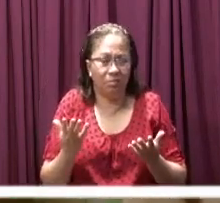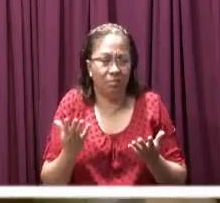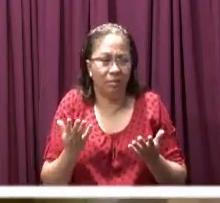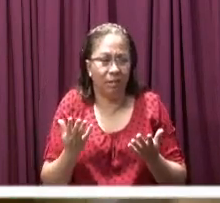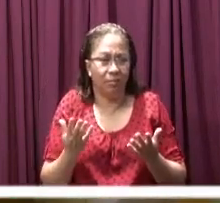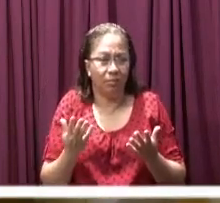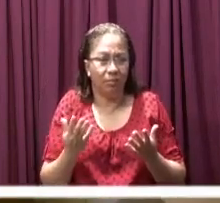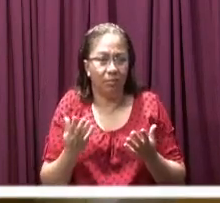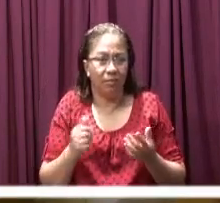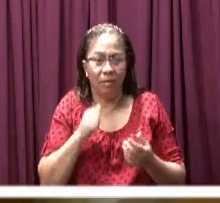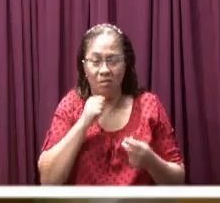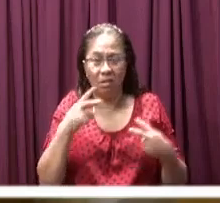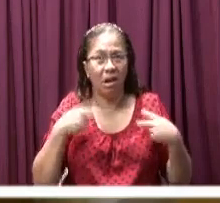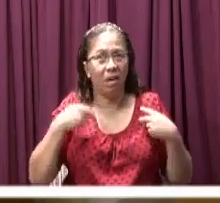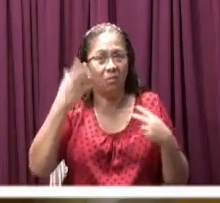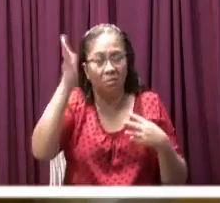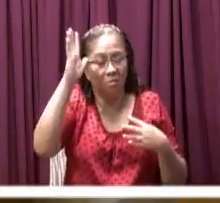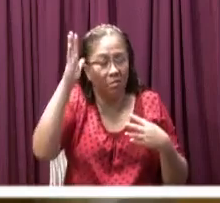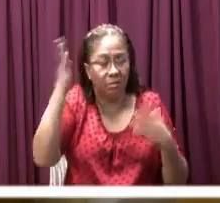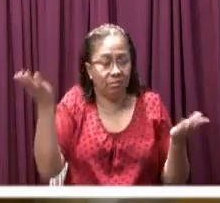people who had no God.